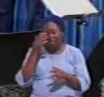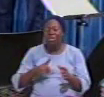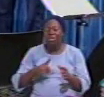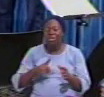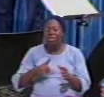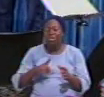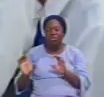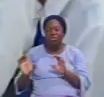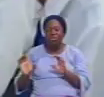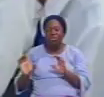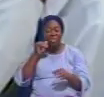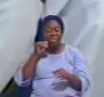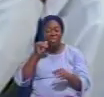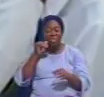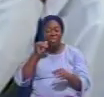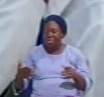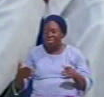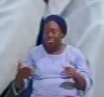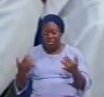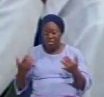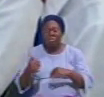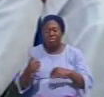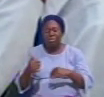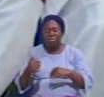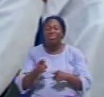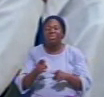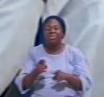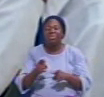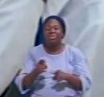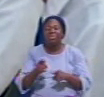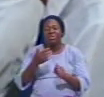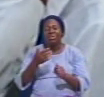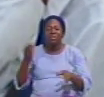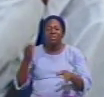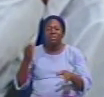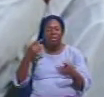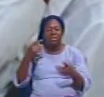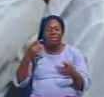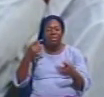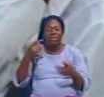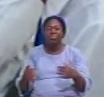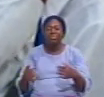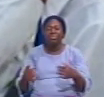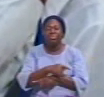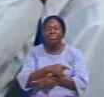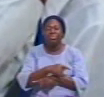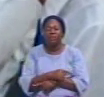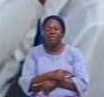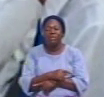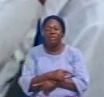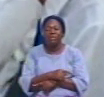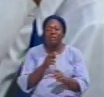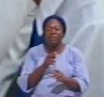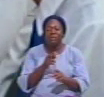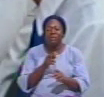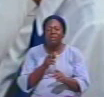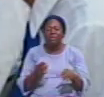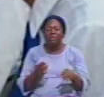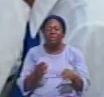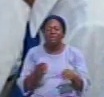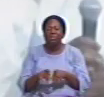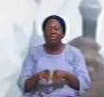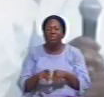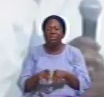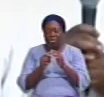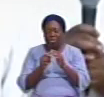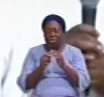Tonight, greater things will happen in Jesus' name. Amen. Join me as we worship this King of Kings who does great